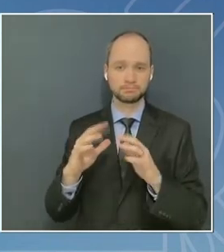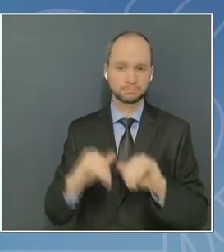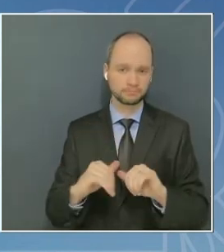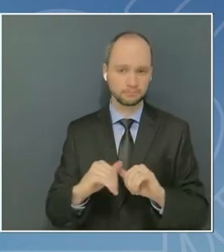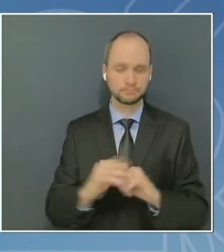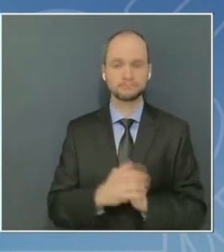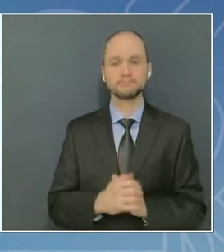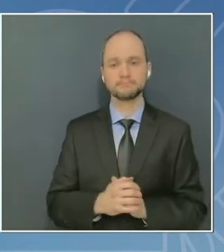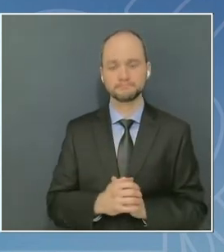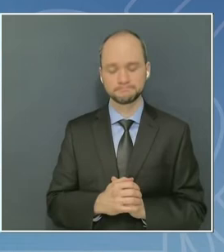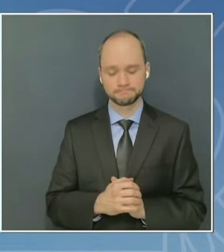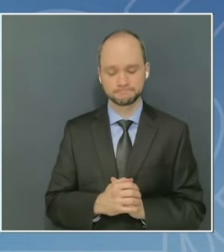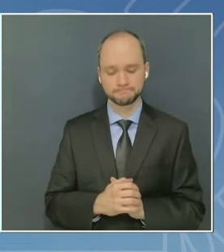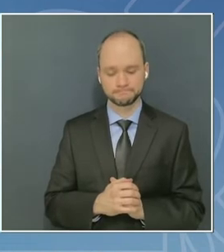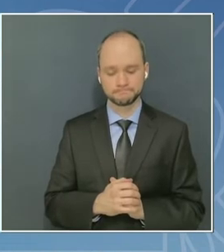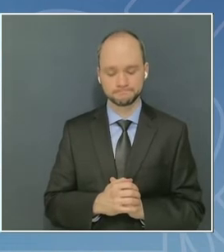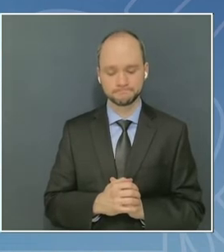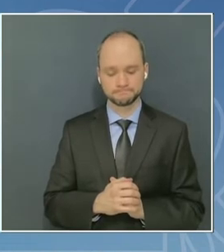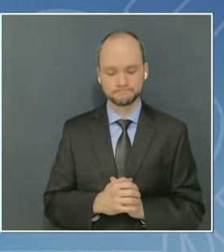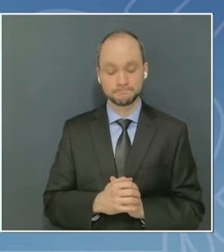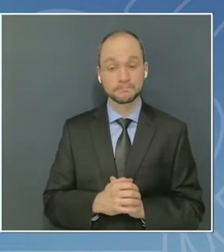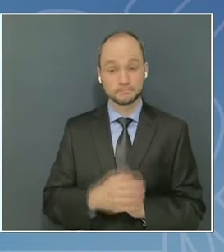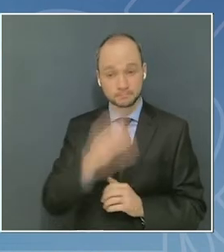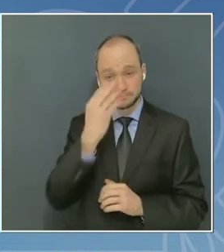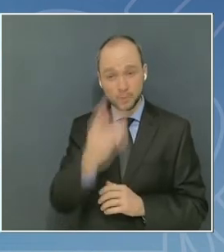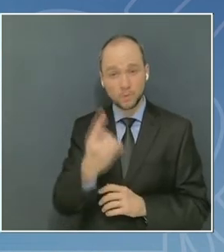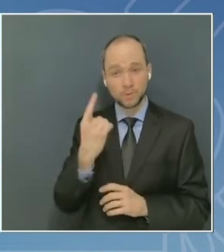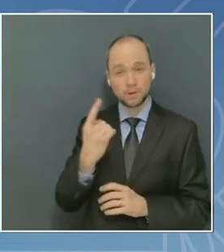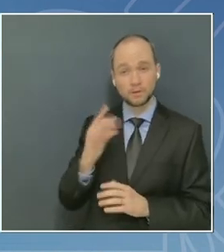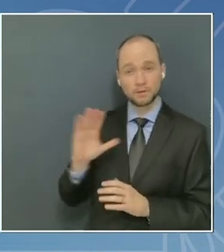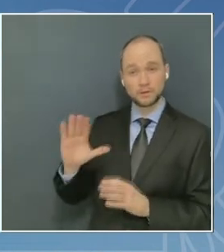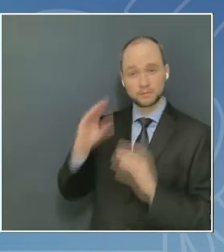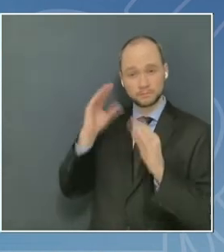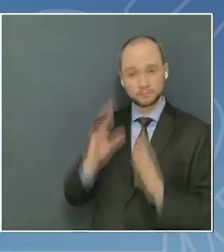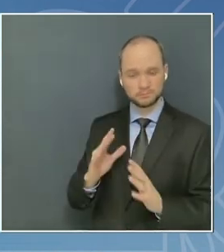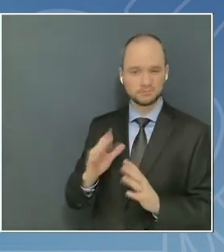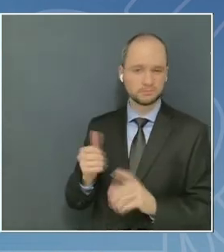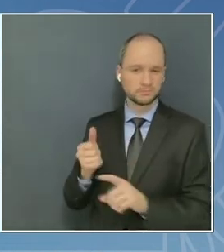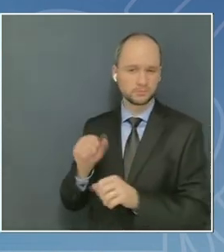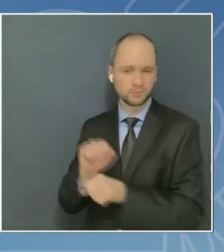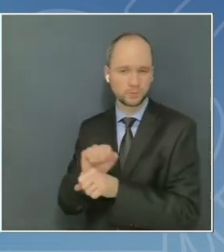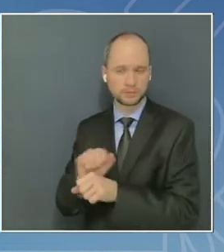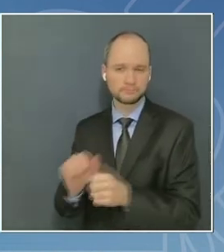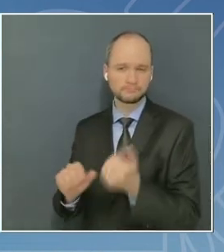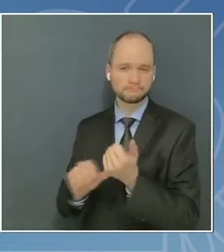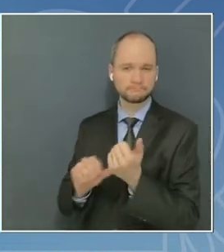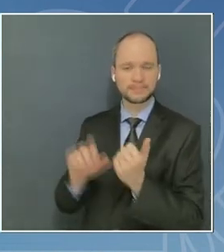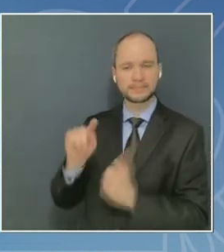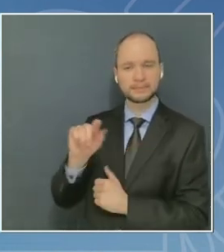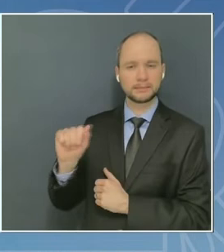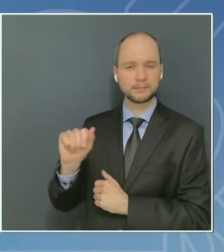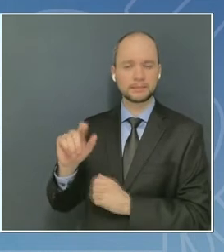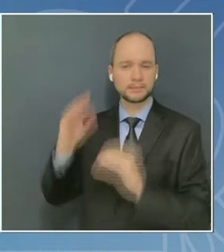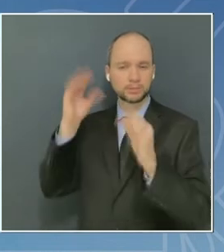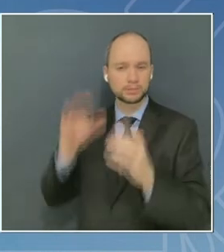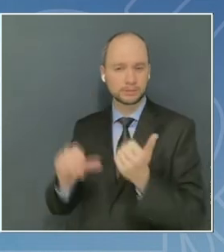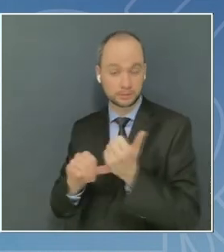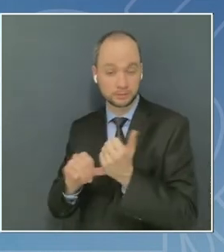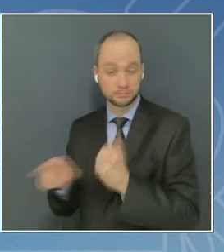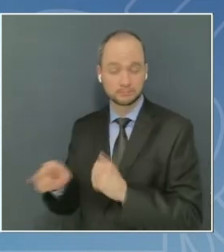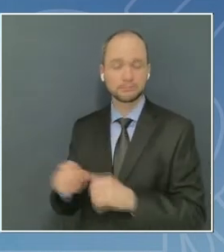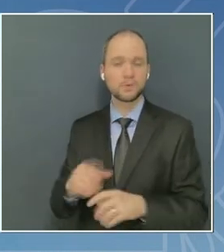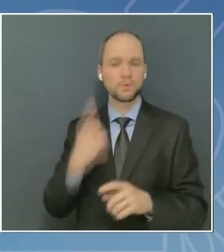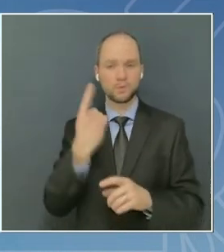actually, one of her professors that she was a TA for, a teacher's assistant for, was a